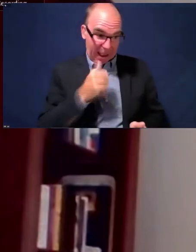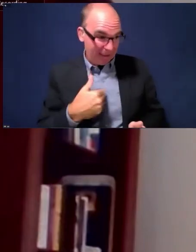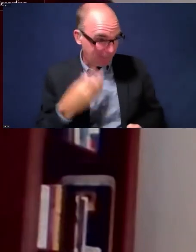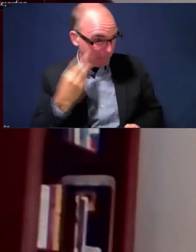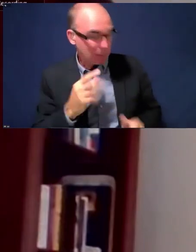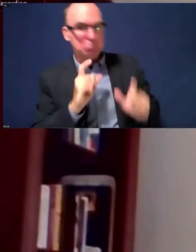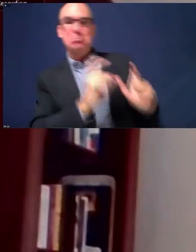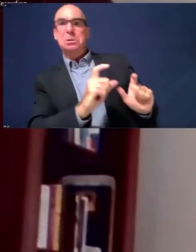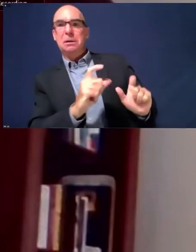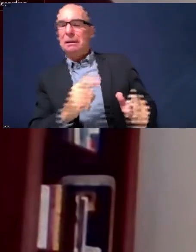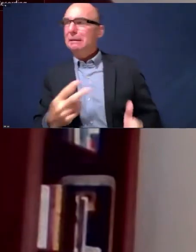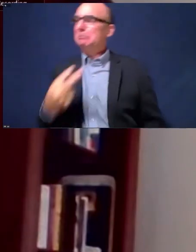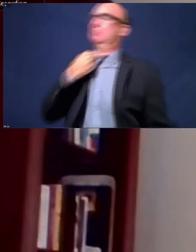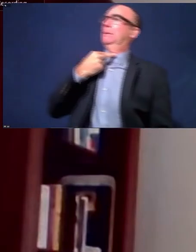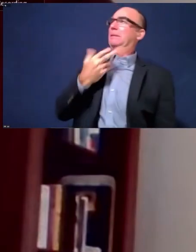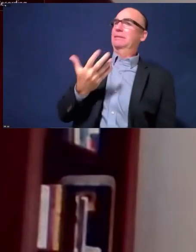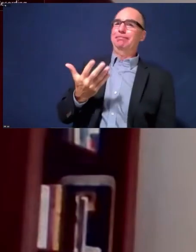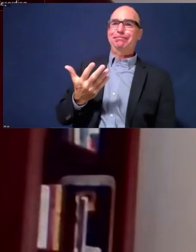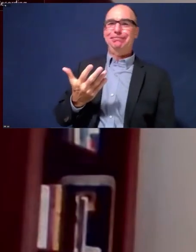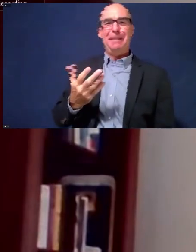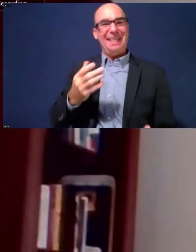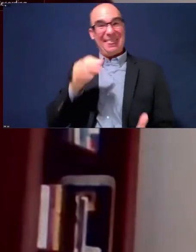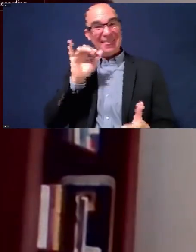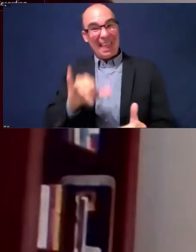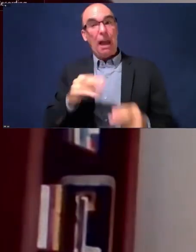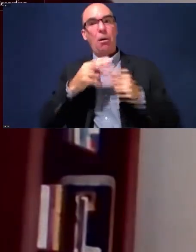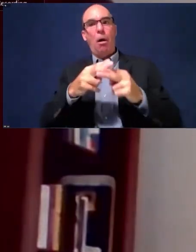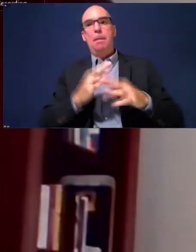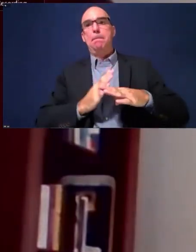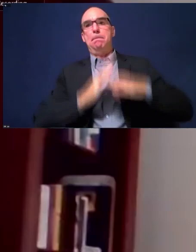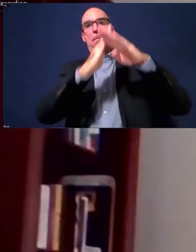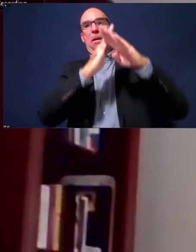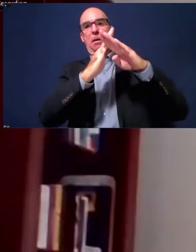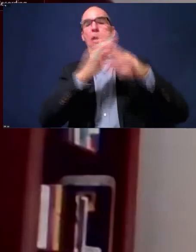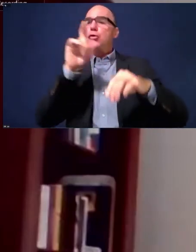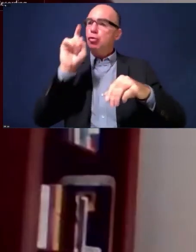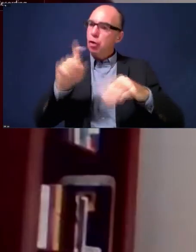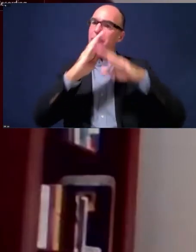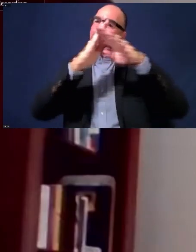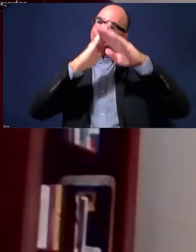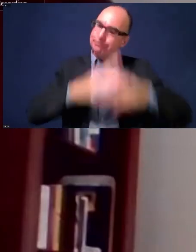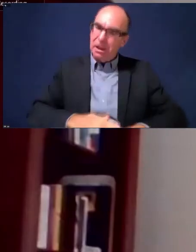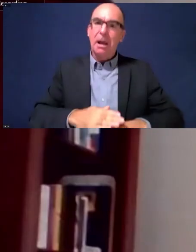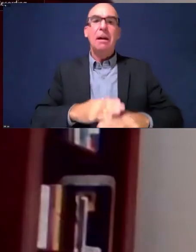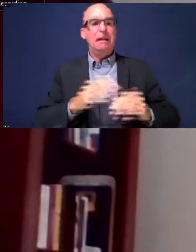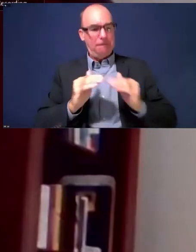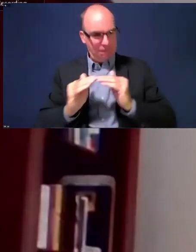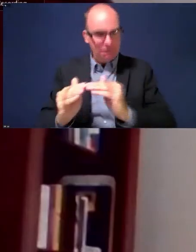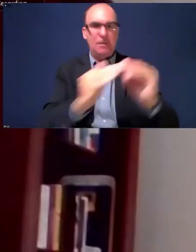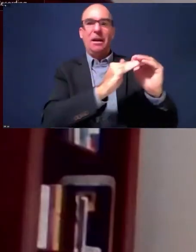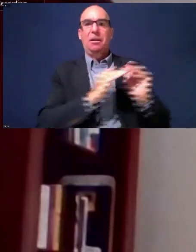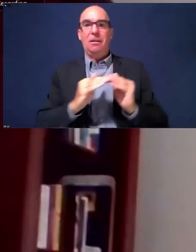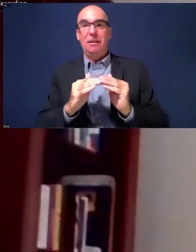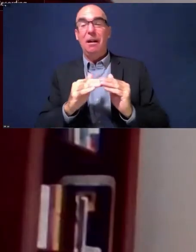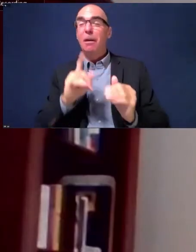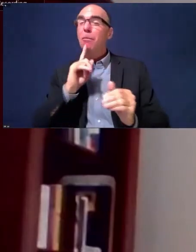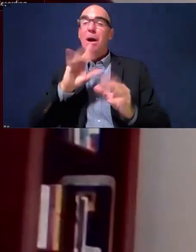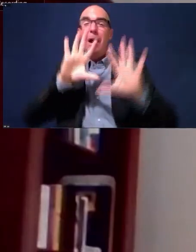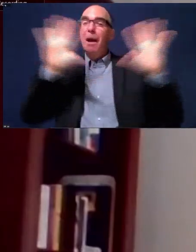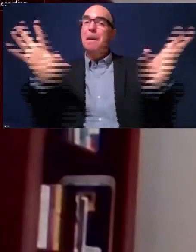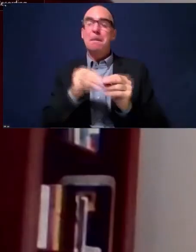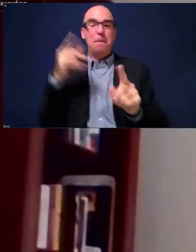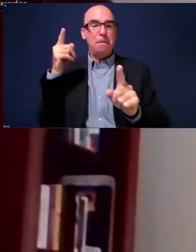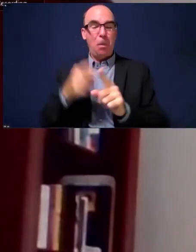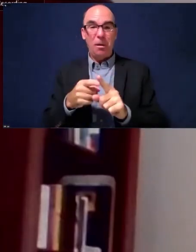to recognize these barriers and address them. In sum, there are long histories of anti-Blackness and